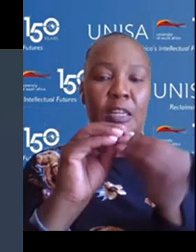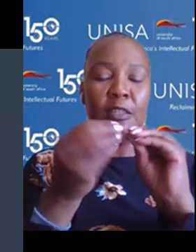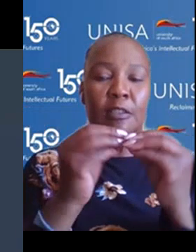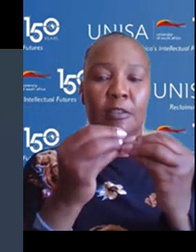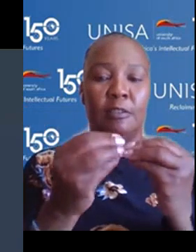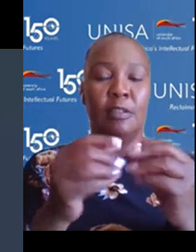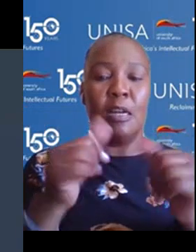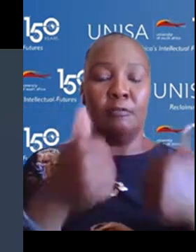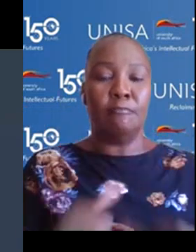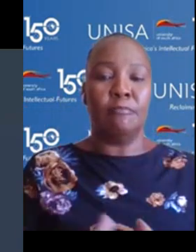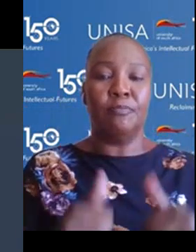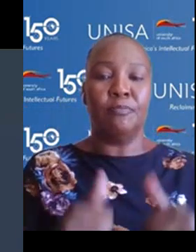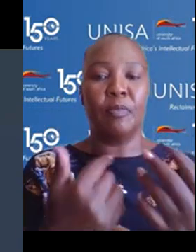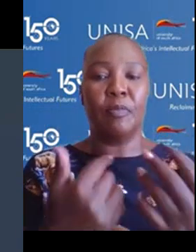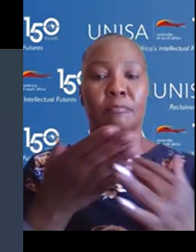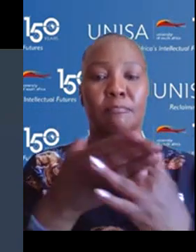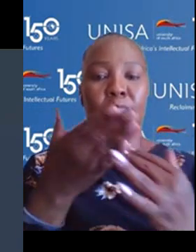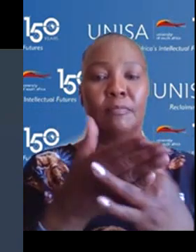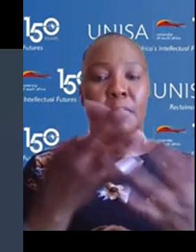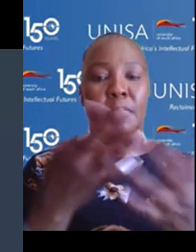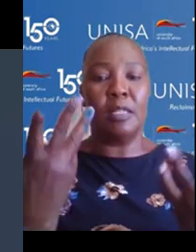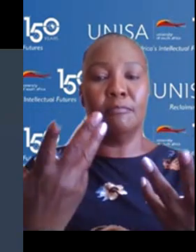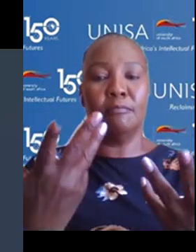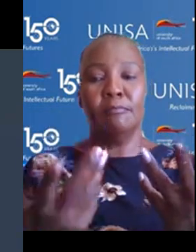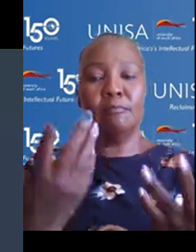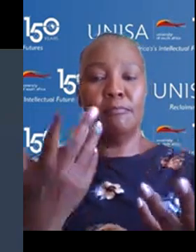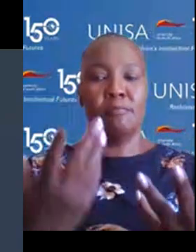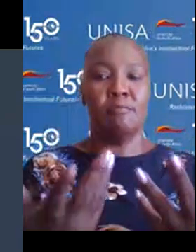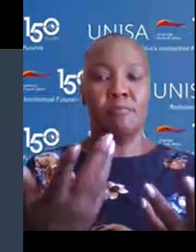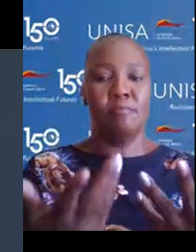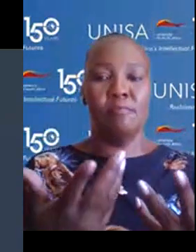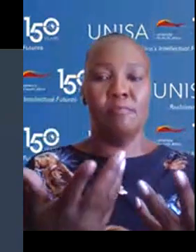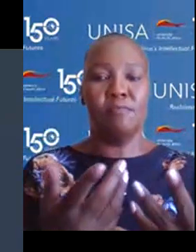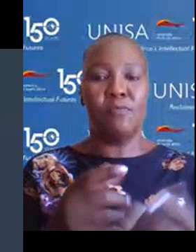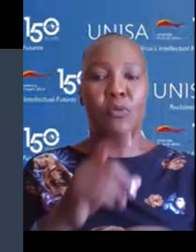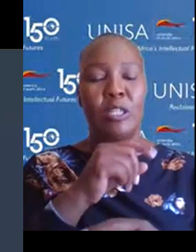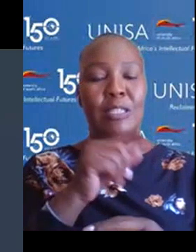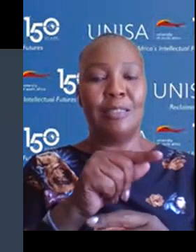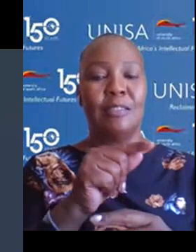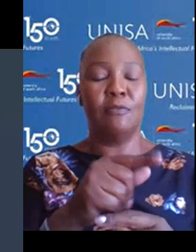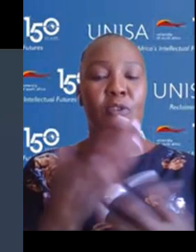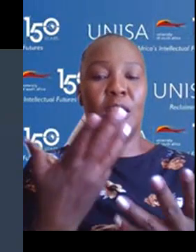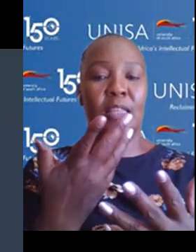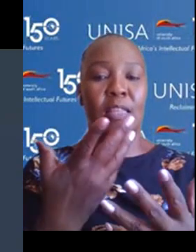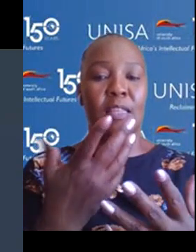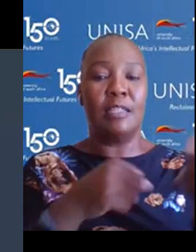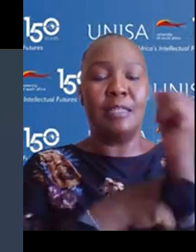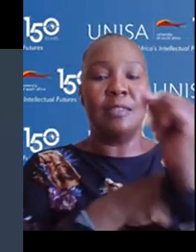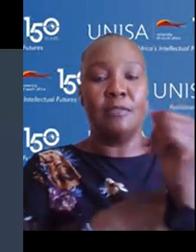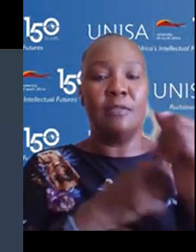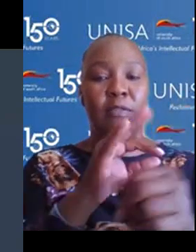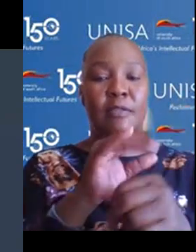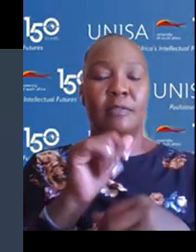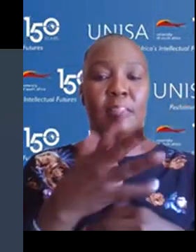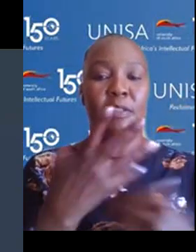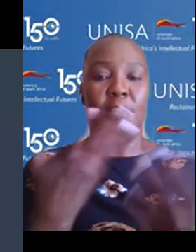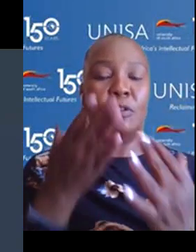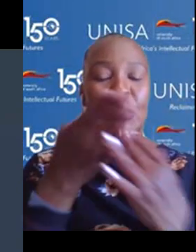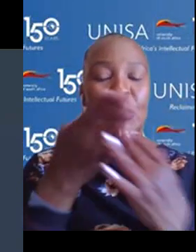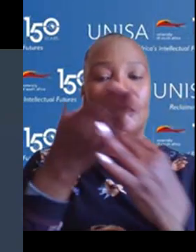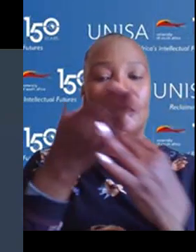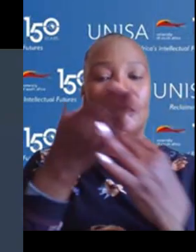access to all of them, but you can have a trial that you can use for this series as well. You will have access, for